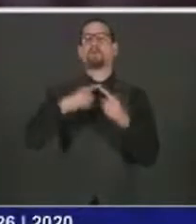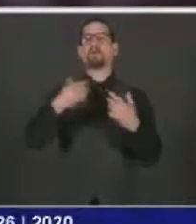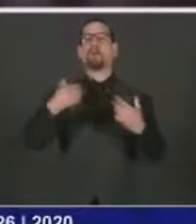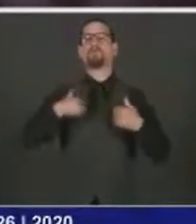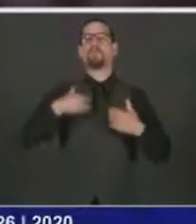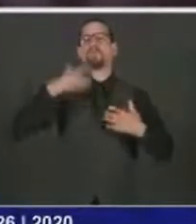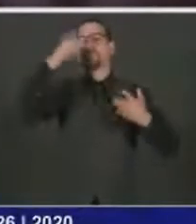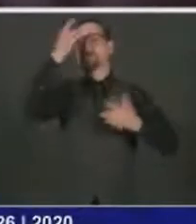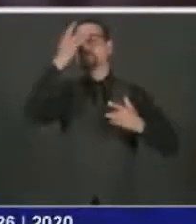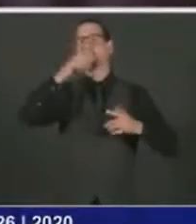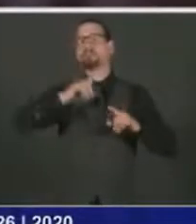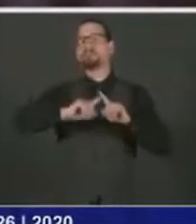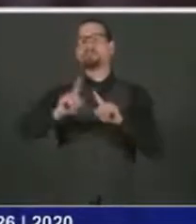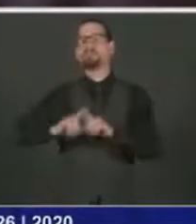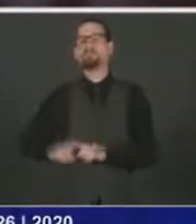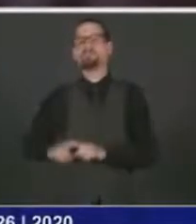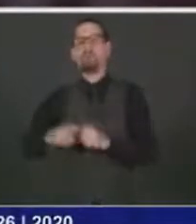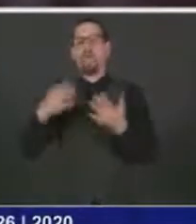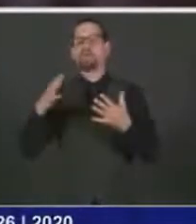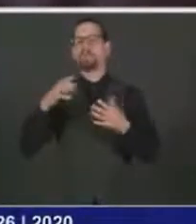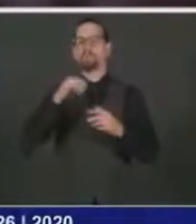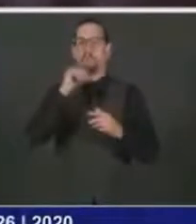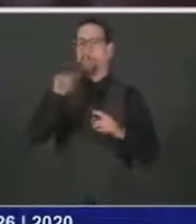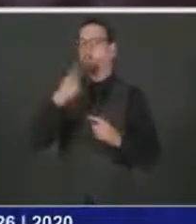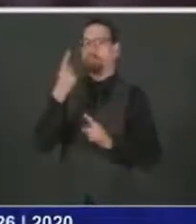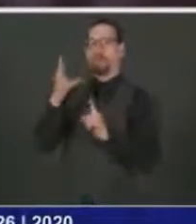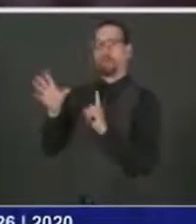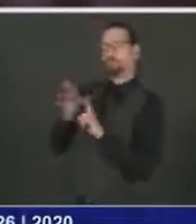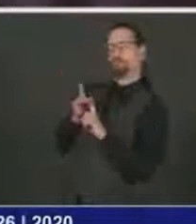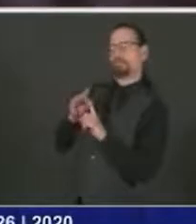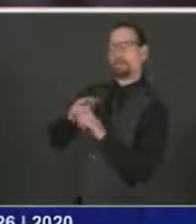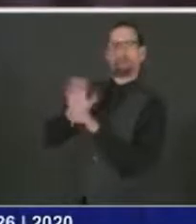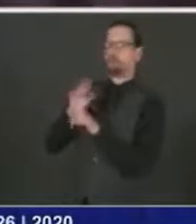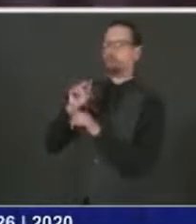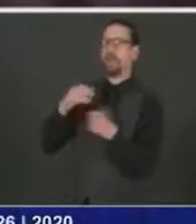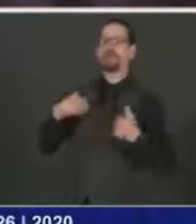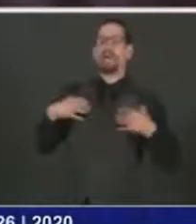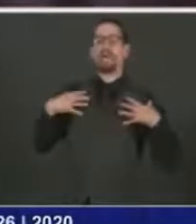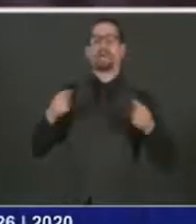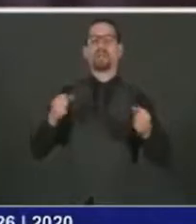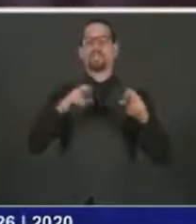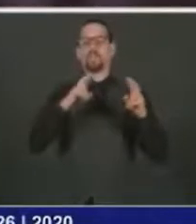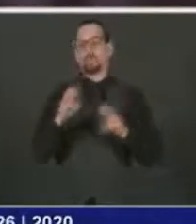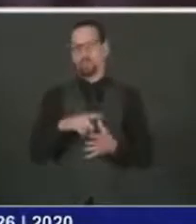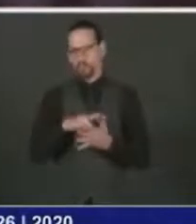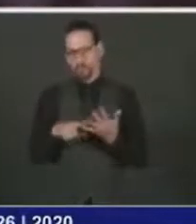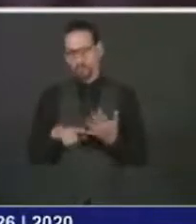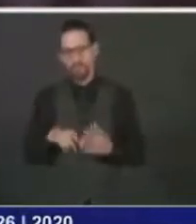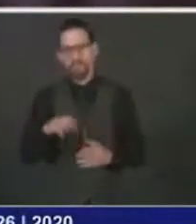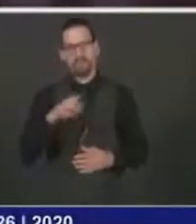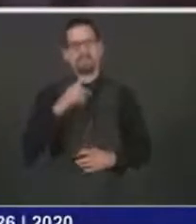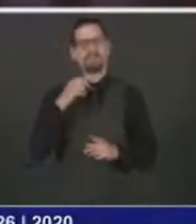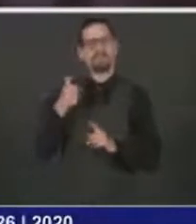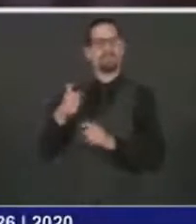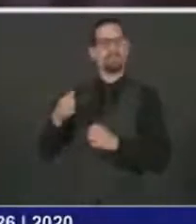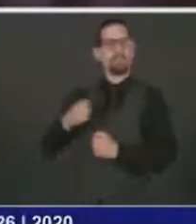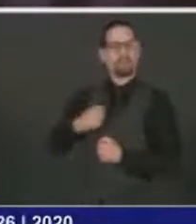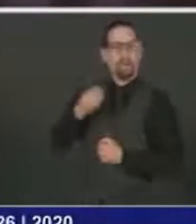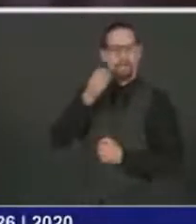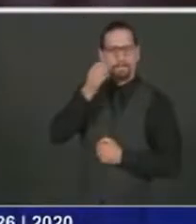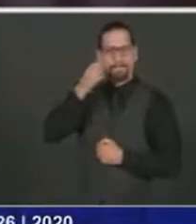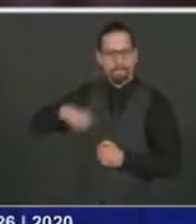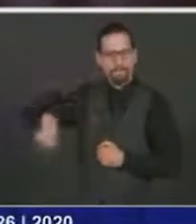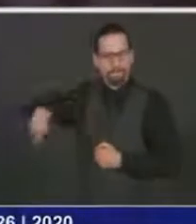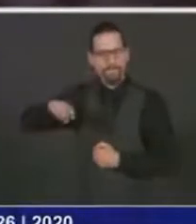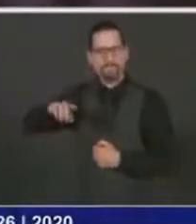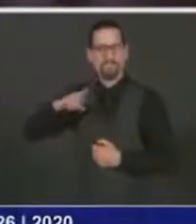conditions. The vet's home did a very good job comprehensively responding in partnership